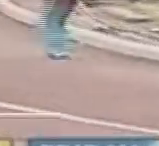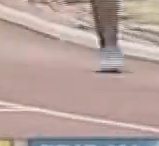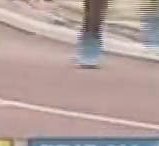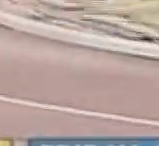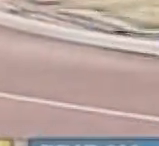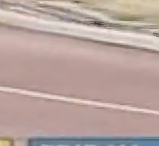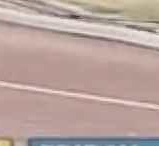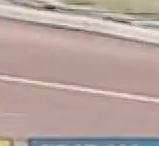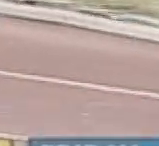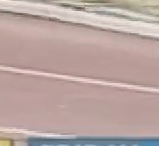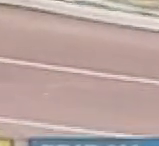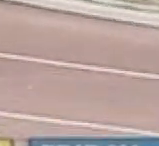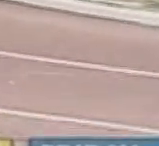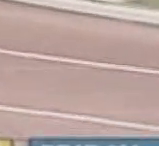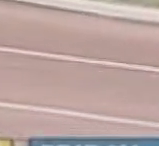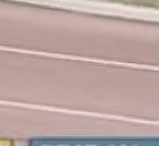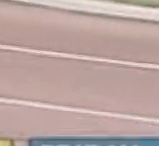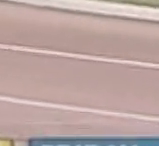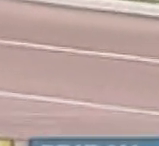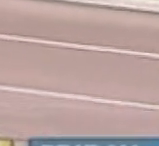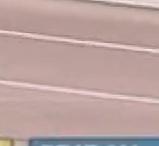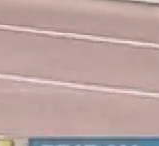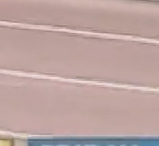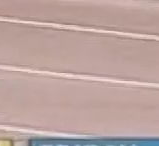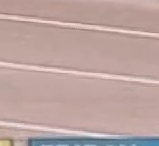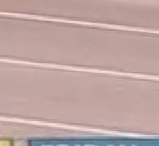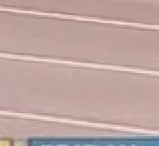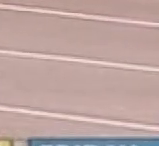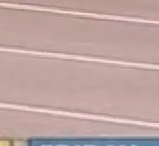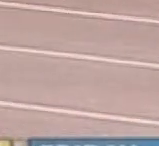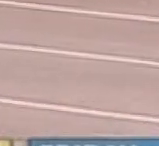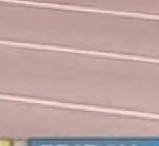muda wa kazi kweli kweli. Aya.